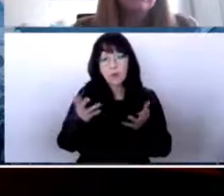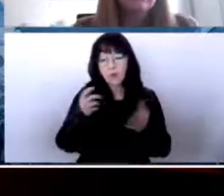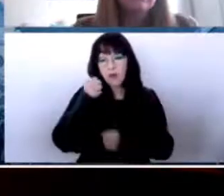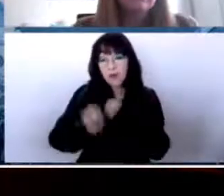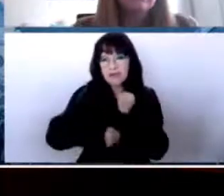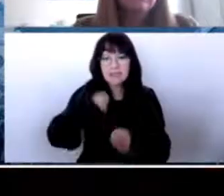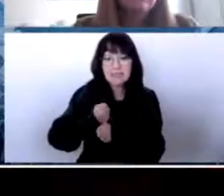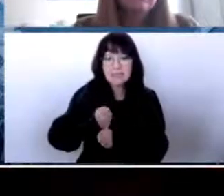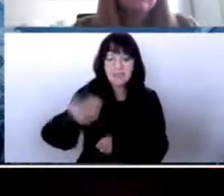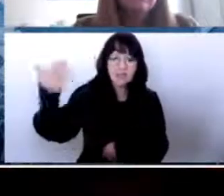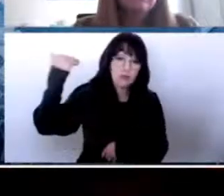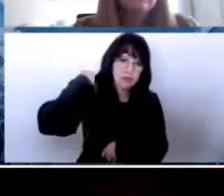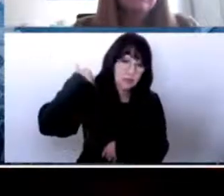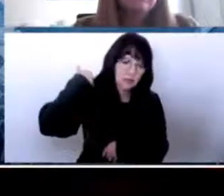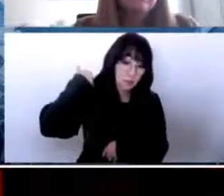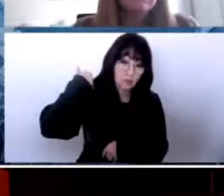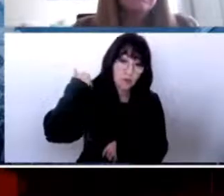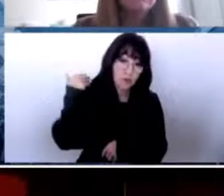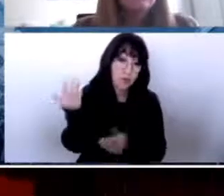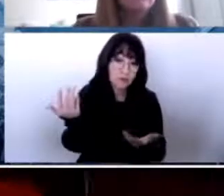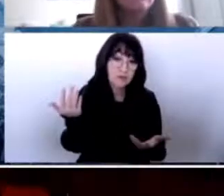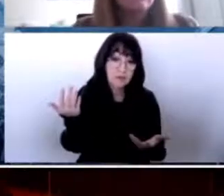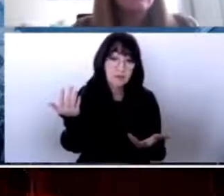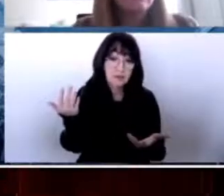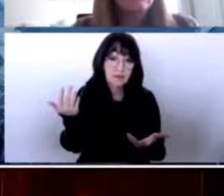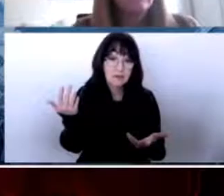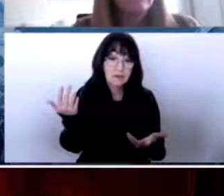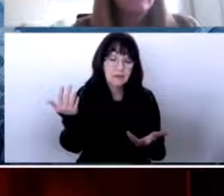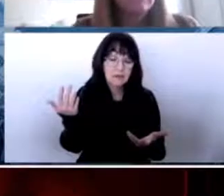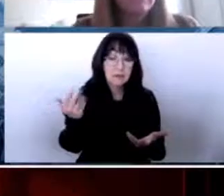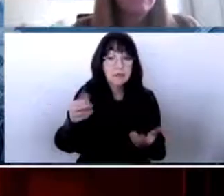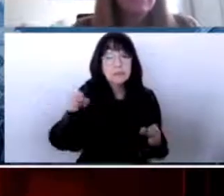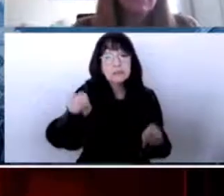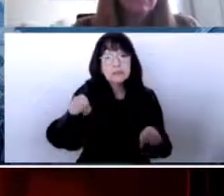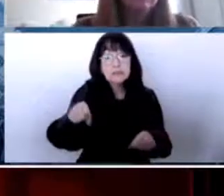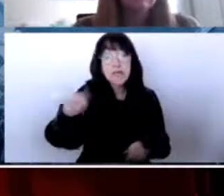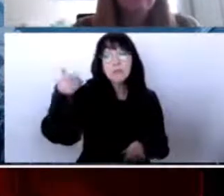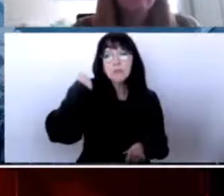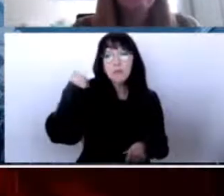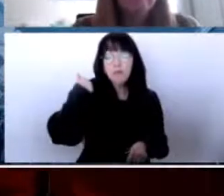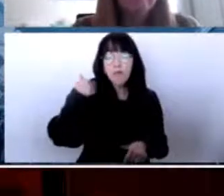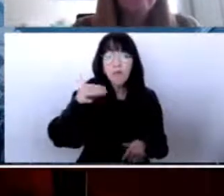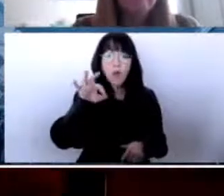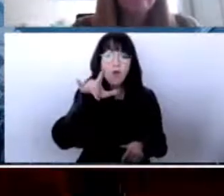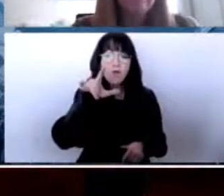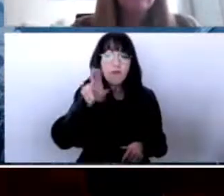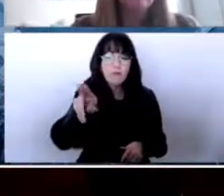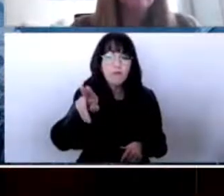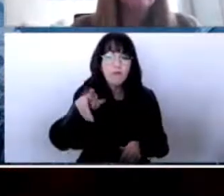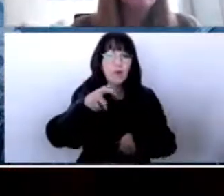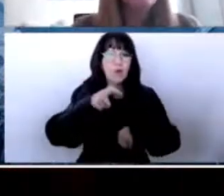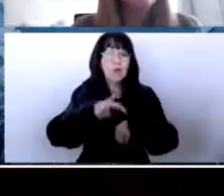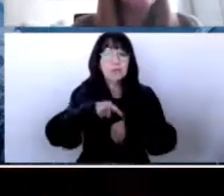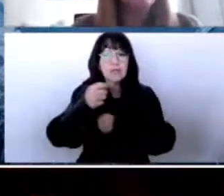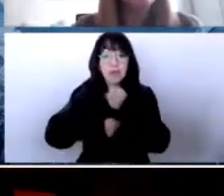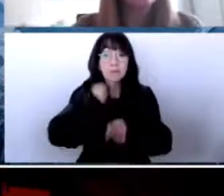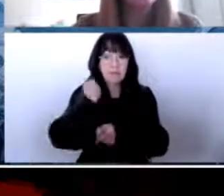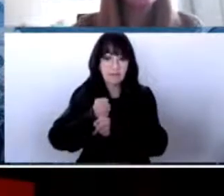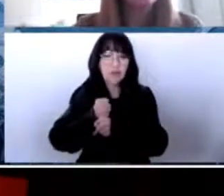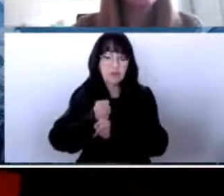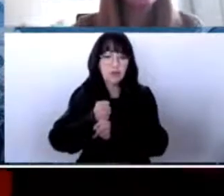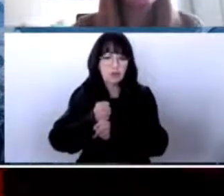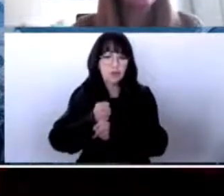think Dr. Ortega talked about how, hey, they can easily be over census during a bad flu season, but, usually you don't get your staff hit